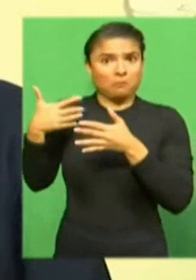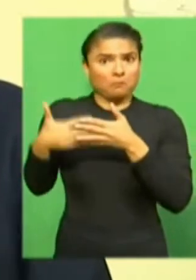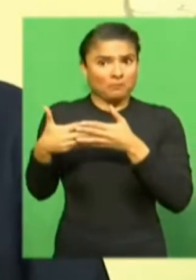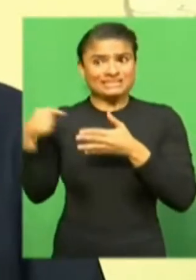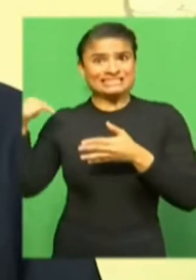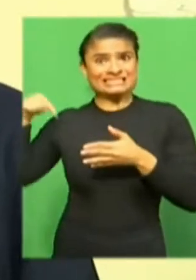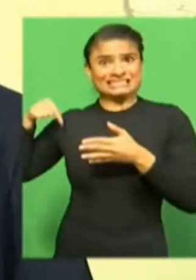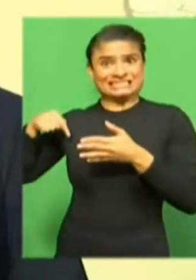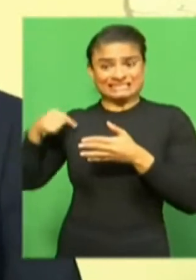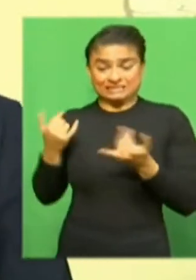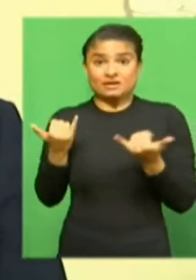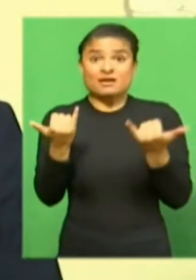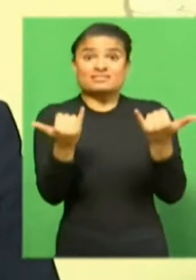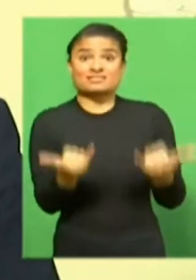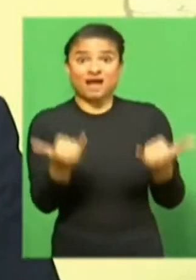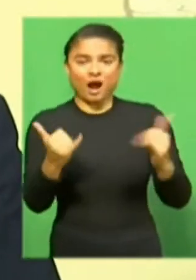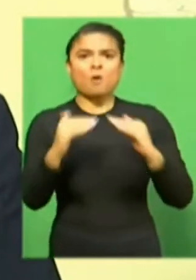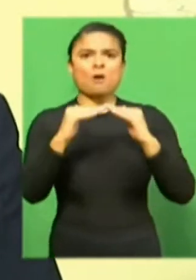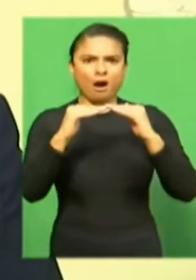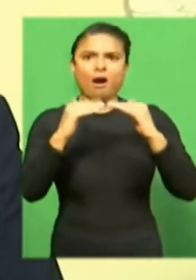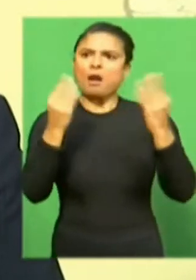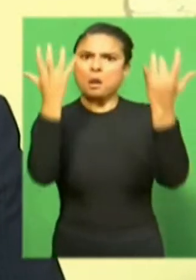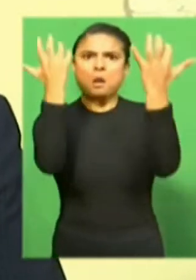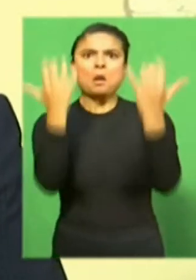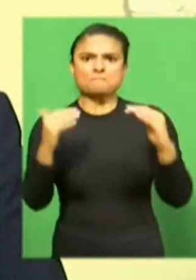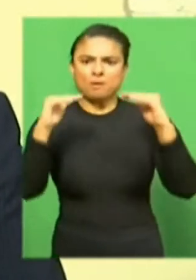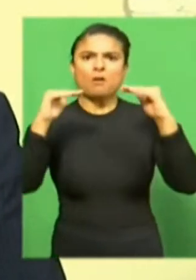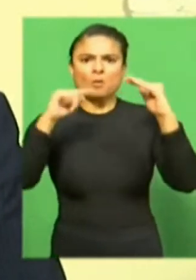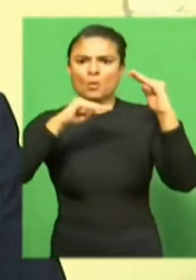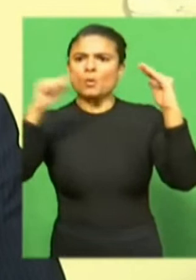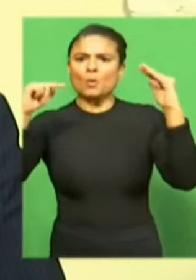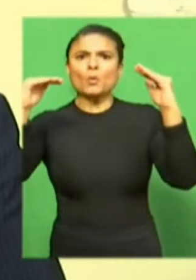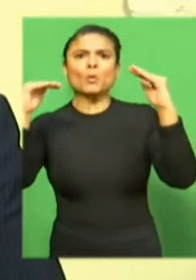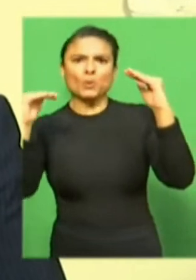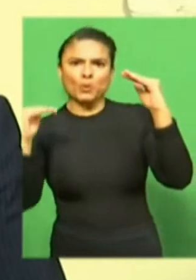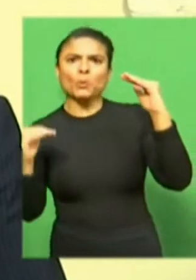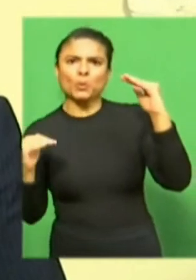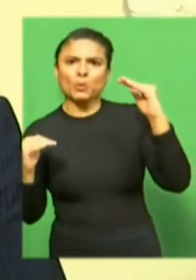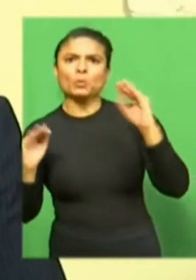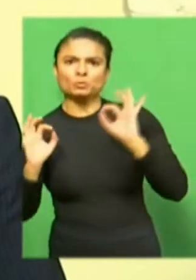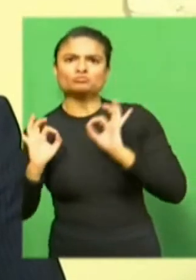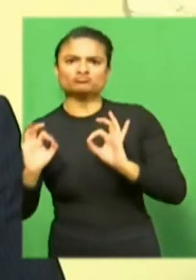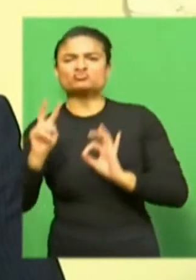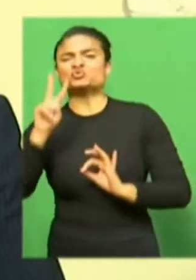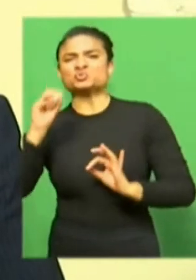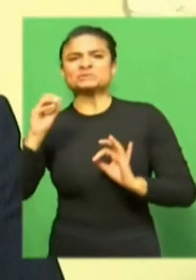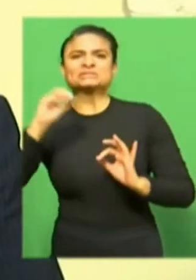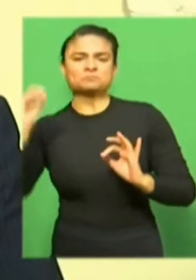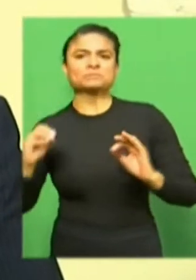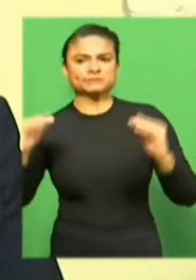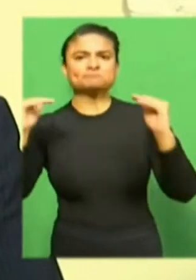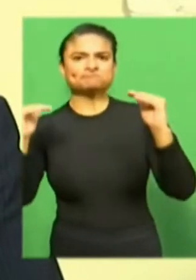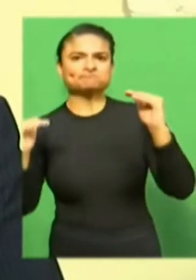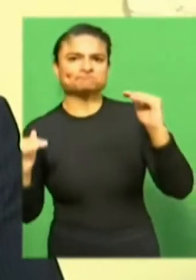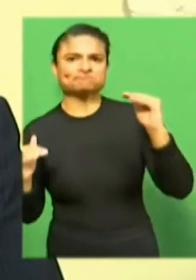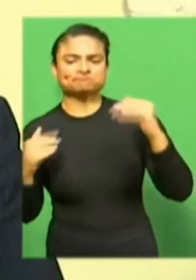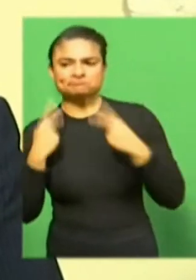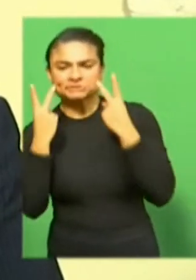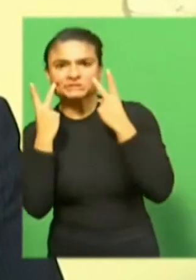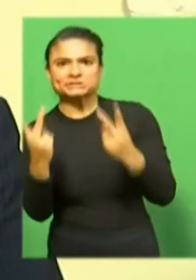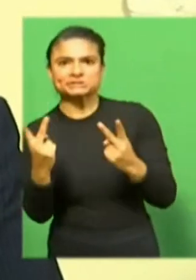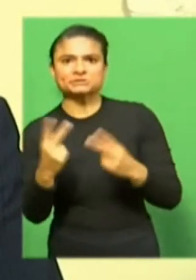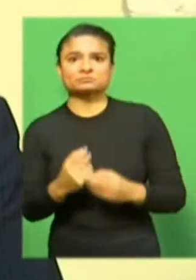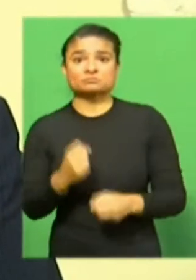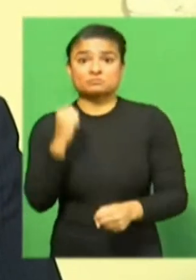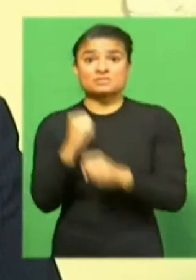new infections in Gauteng, which has been the epicenter of the third wave, has steadily been